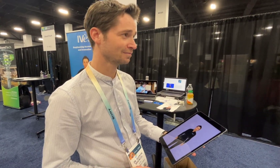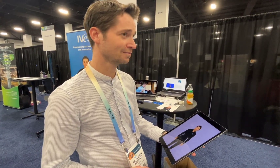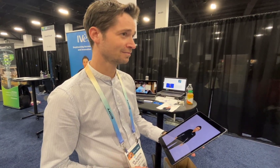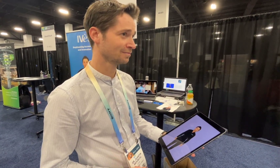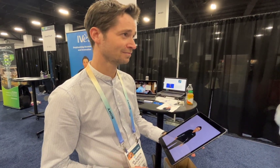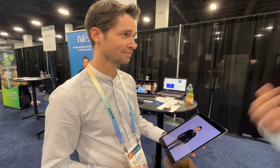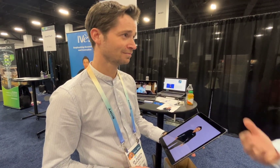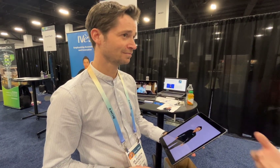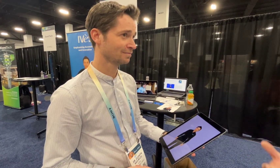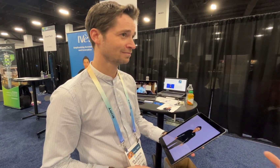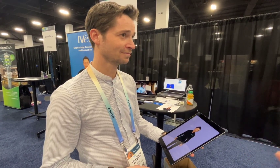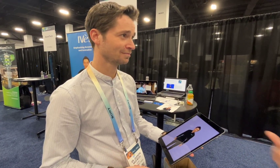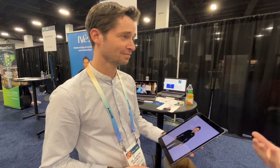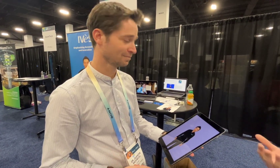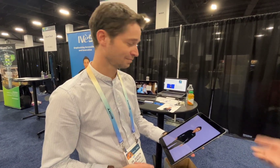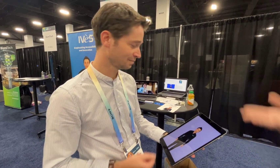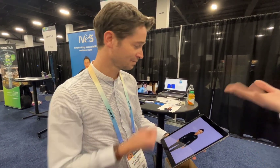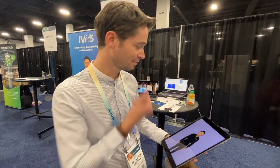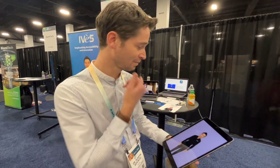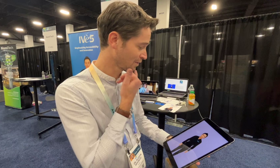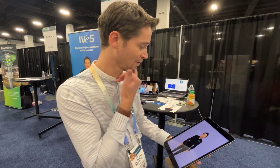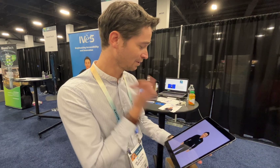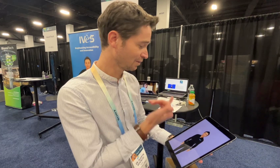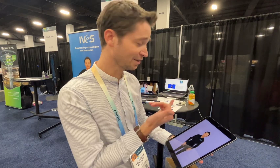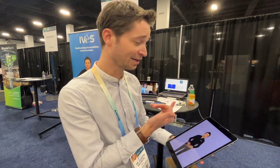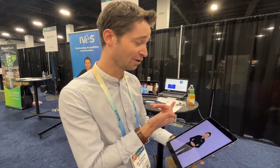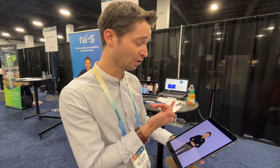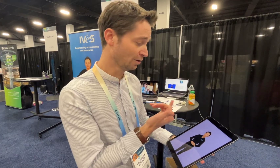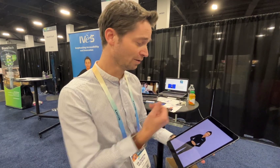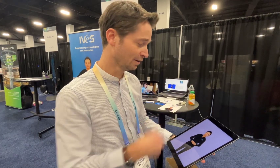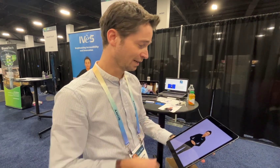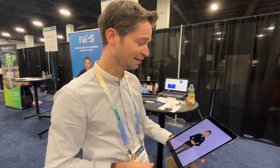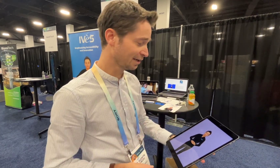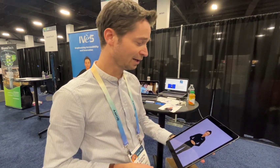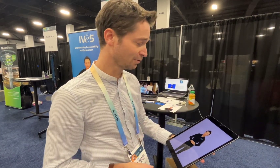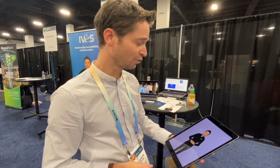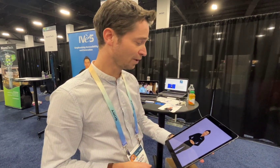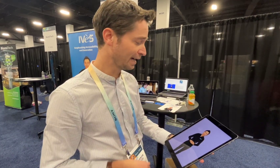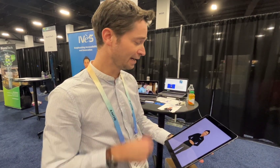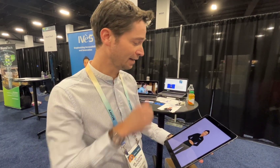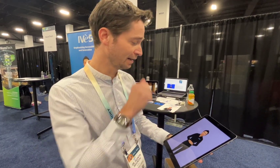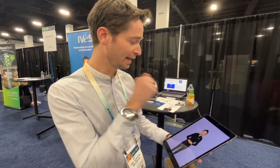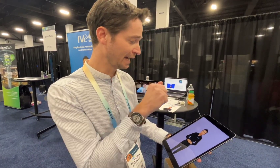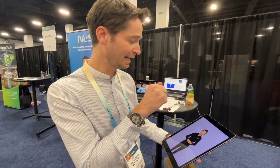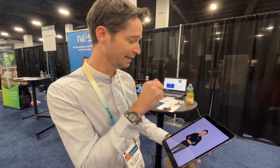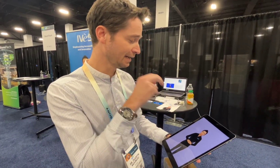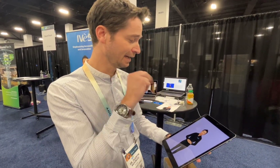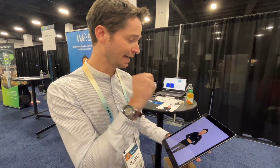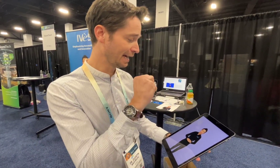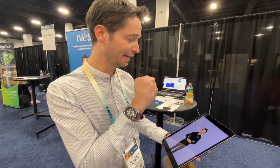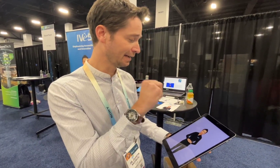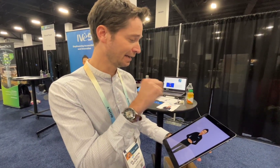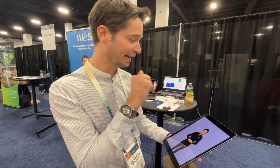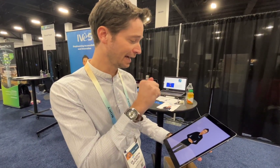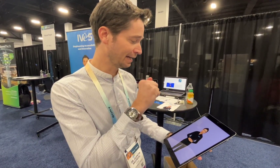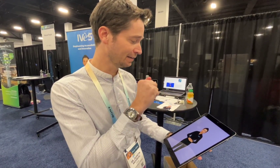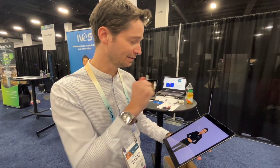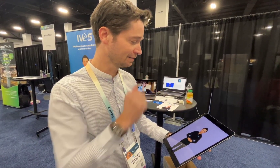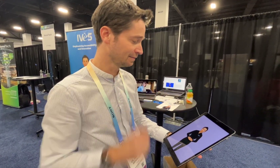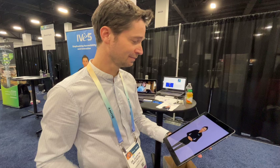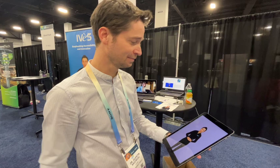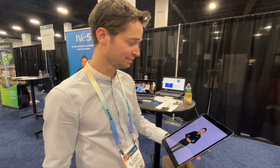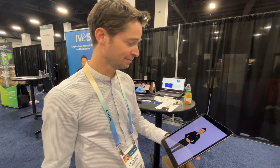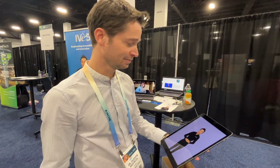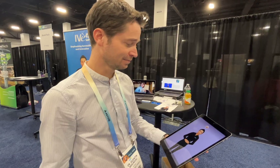the avatar will make the call in sign language. I say call, I say I want to call Aina, A-N-A